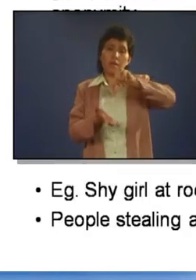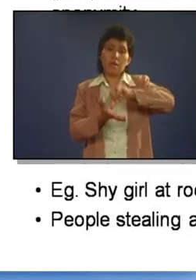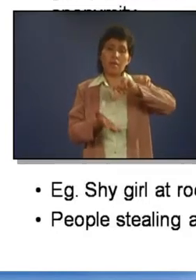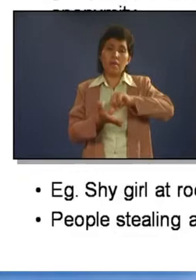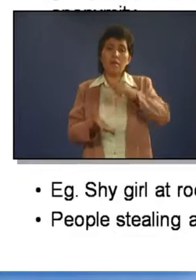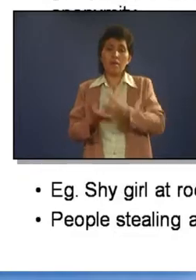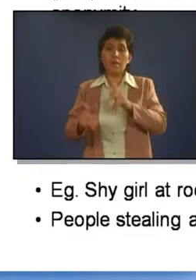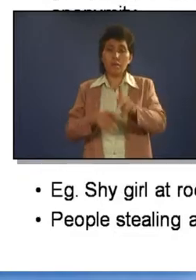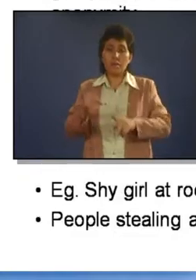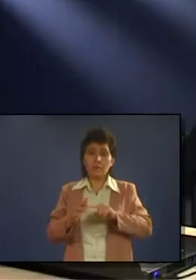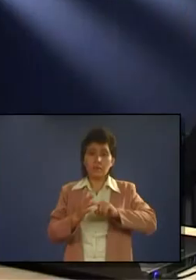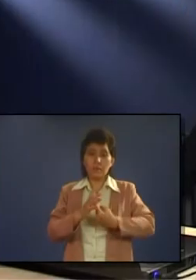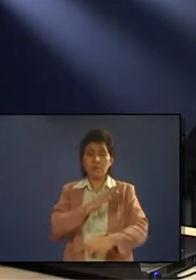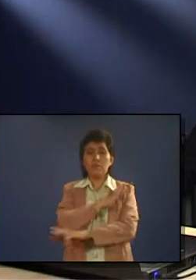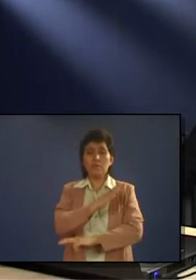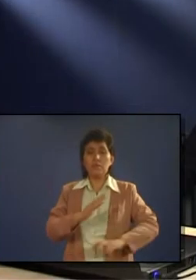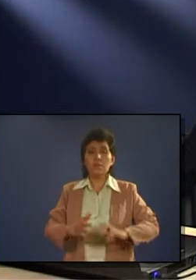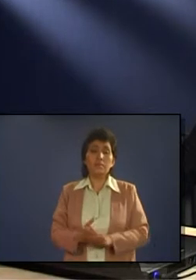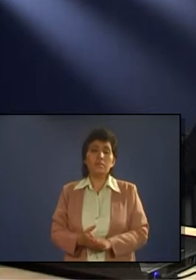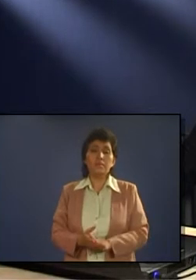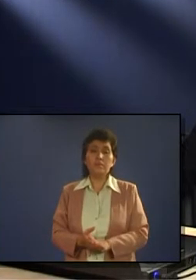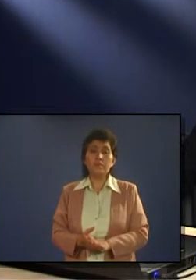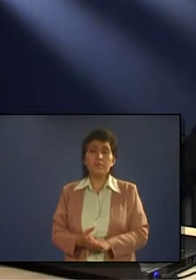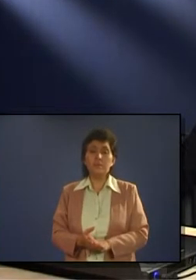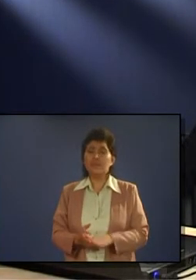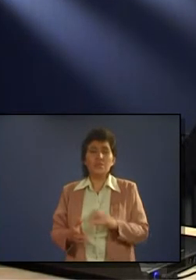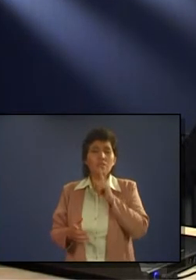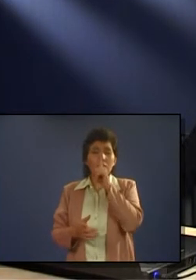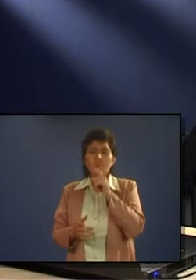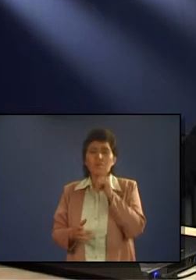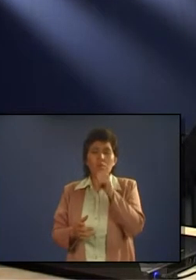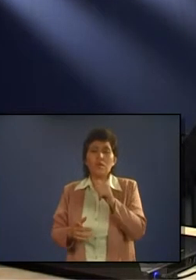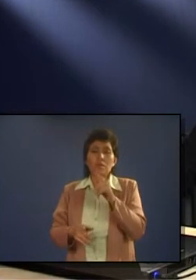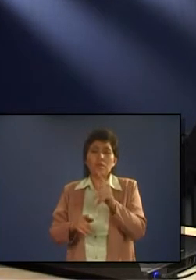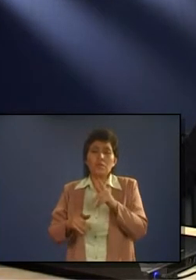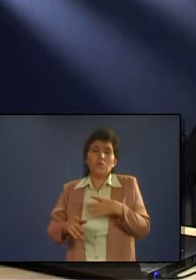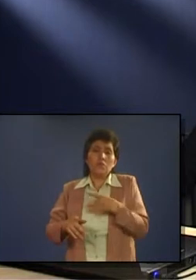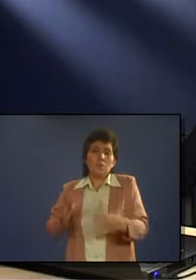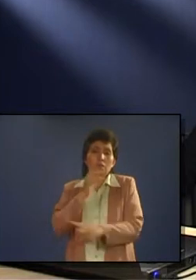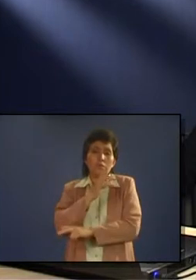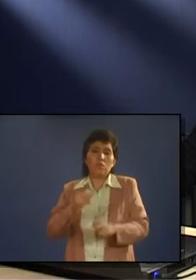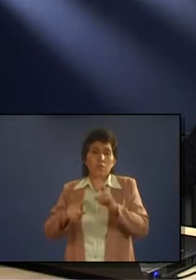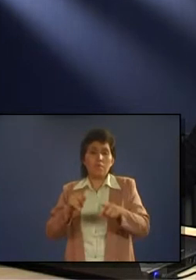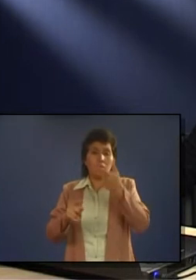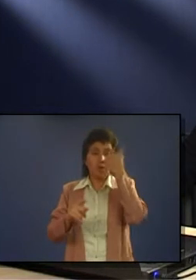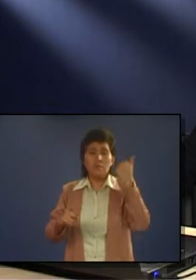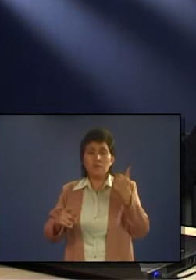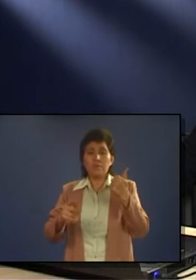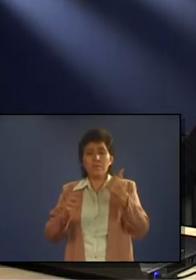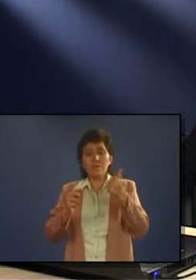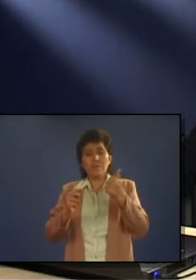that people start to steal, okay? It is not in their norms that they steal, but then because of the context